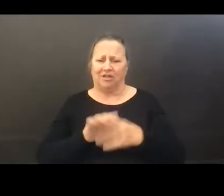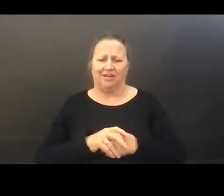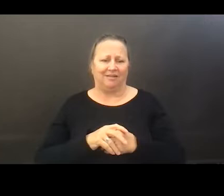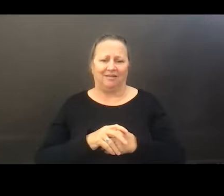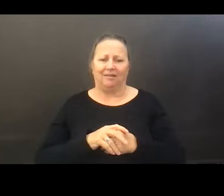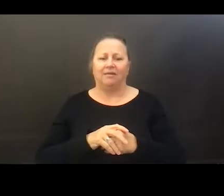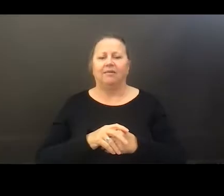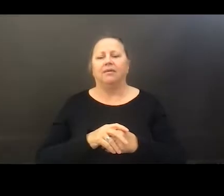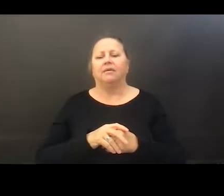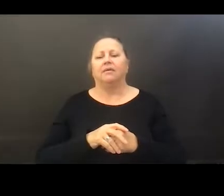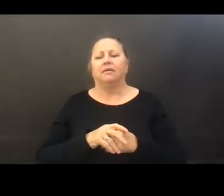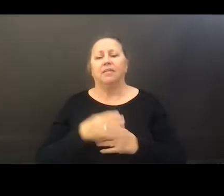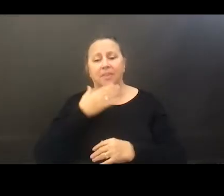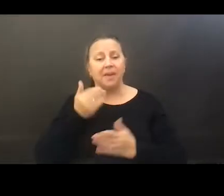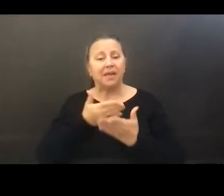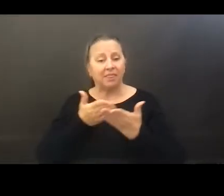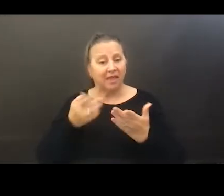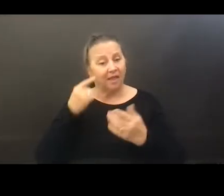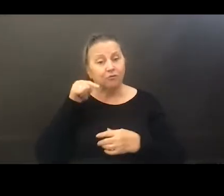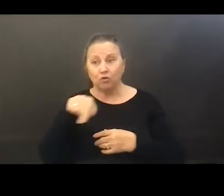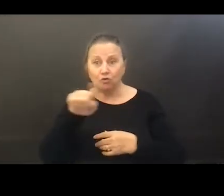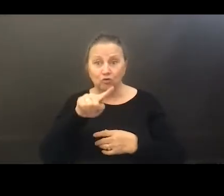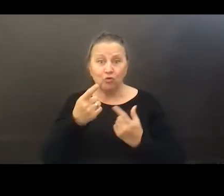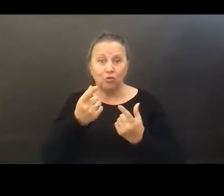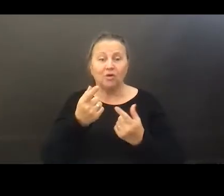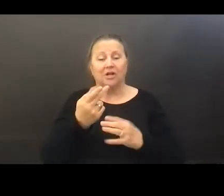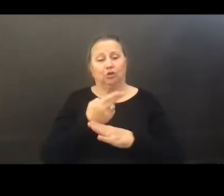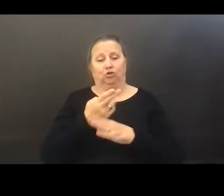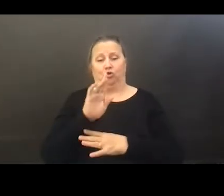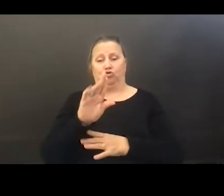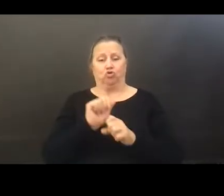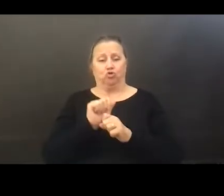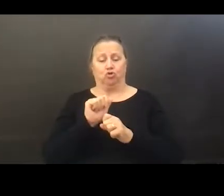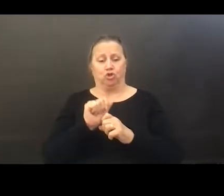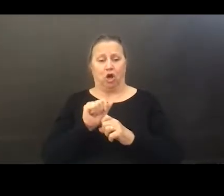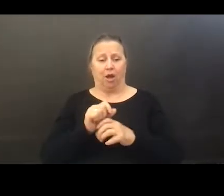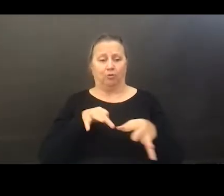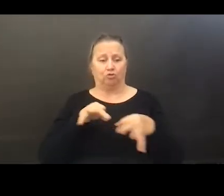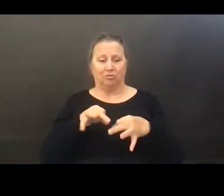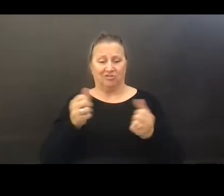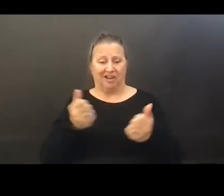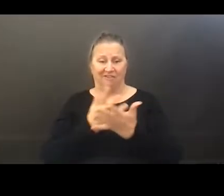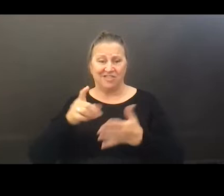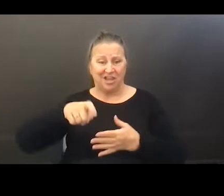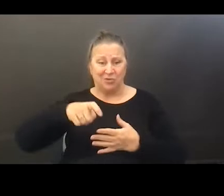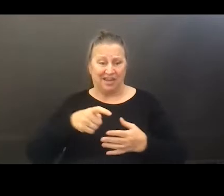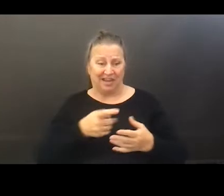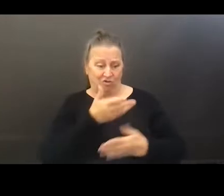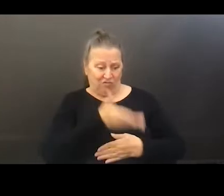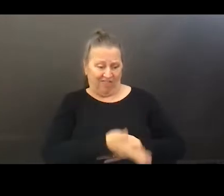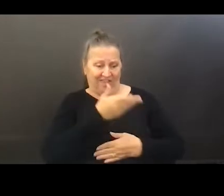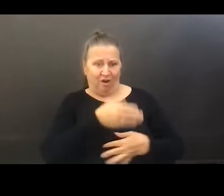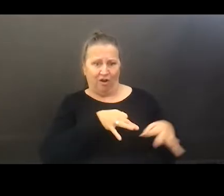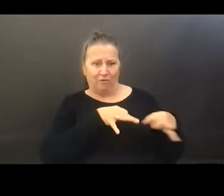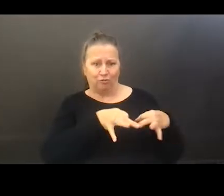you is use that job description. Your keywords are right there. Everything you'll need to do to craft that